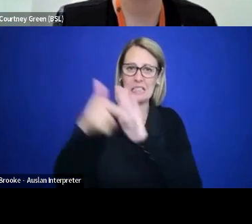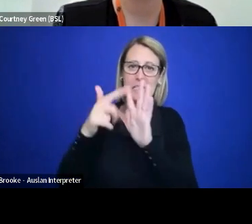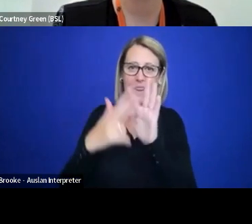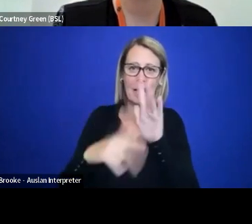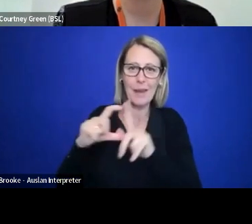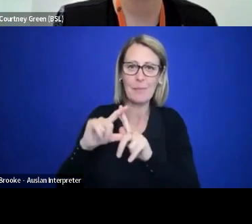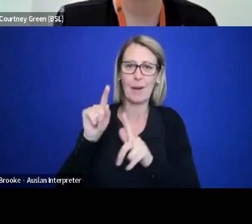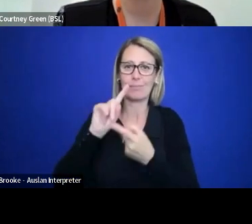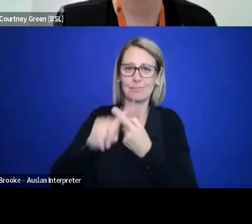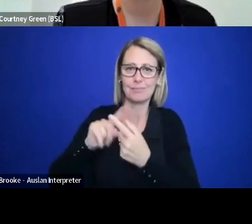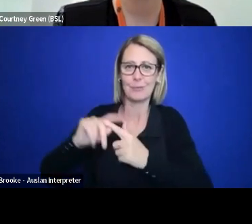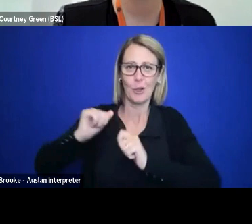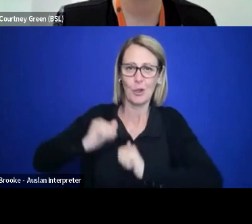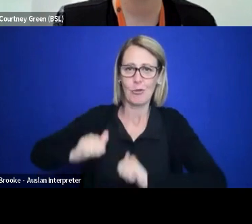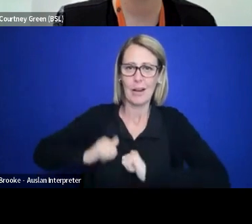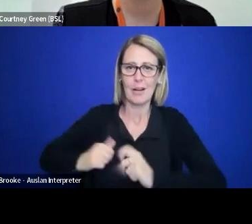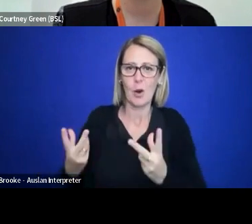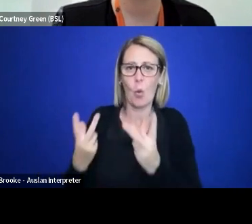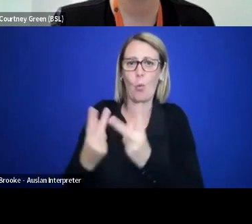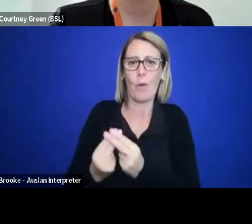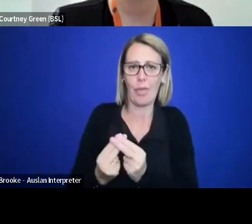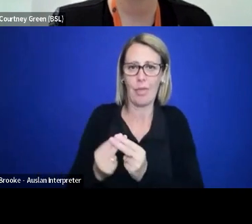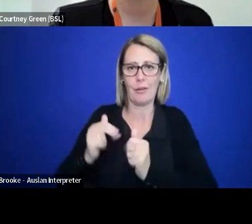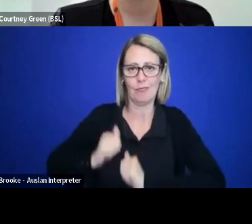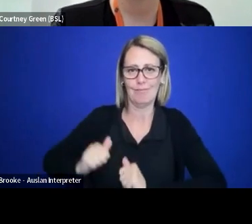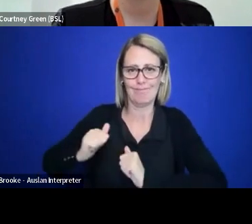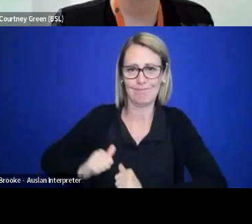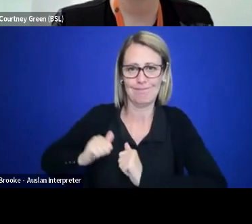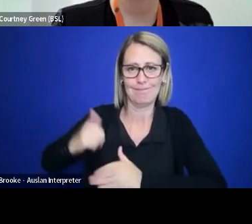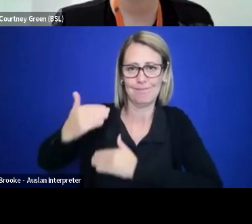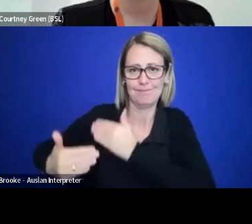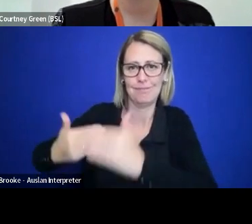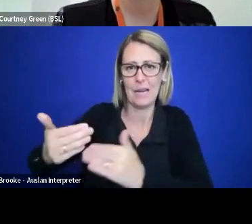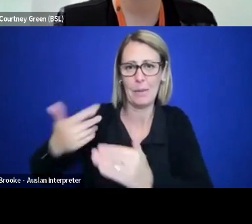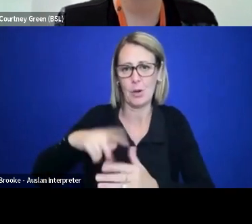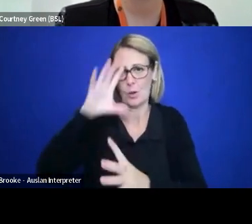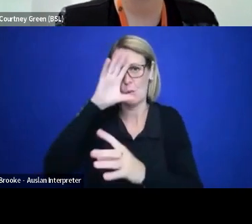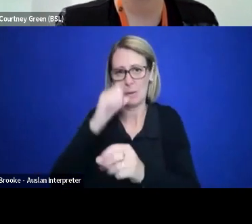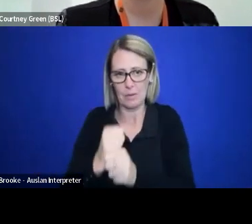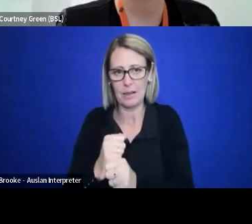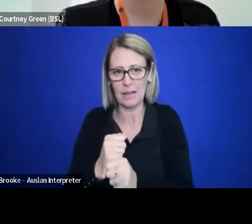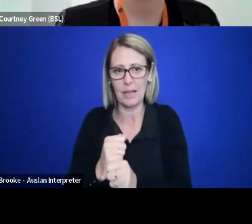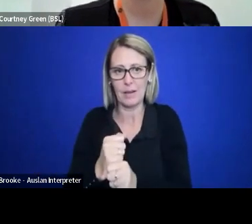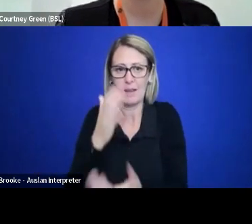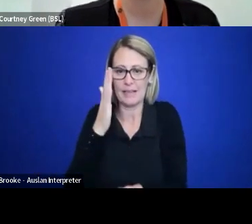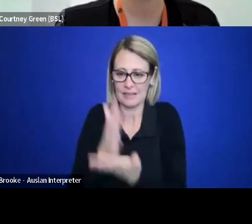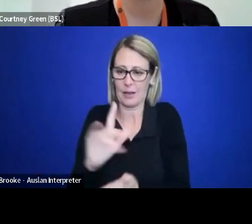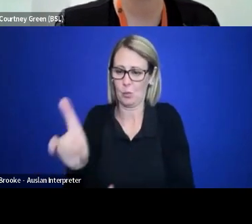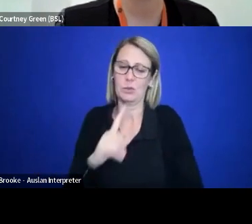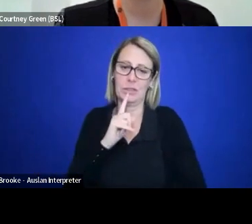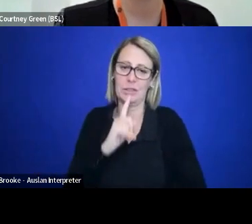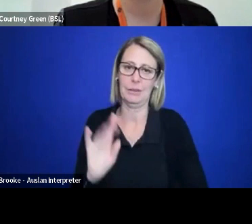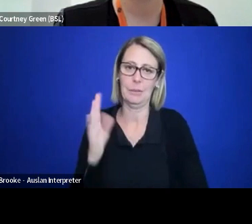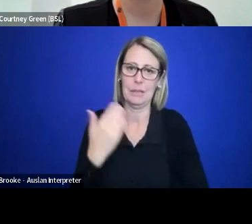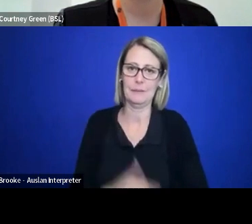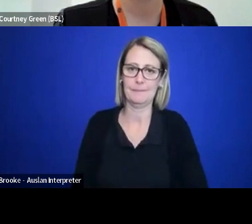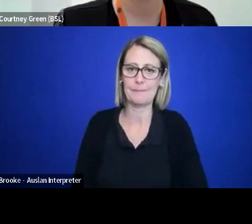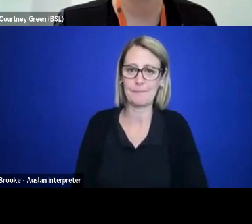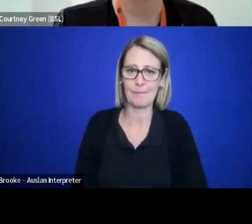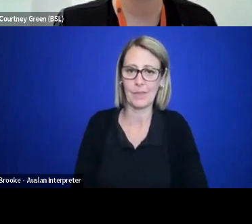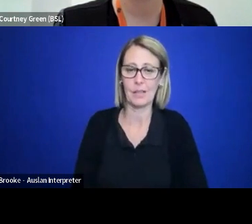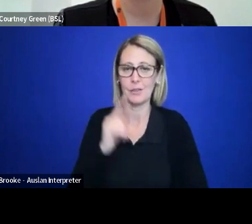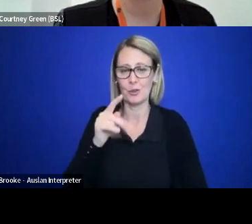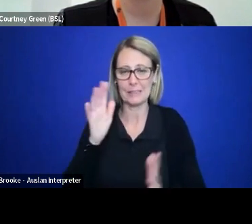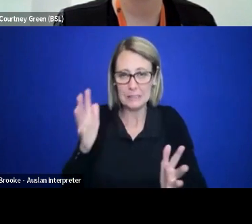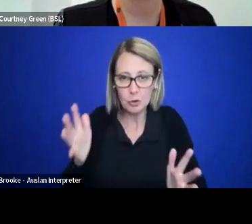to do training with her, because we believe exactly what she has said, that, she is